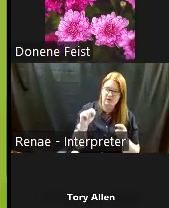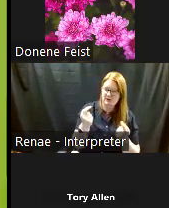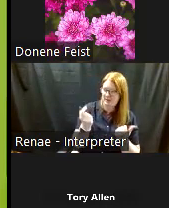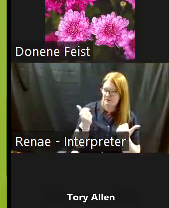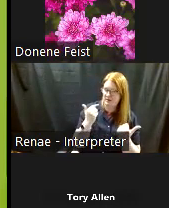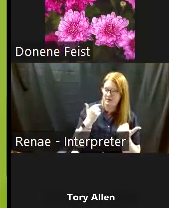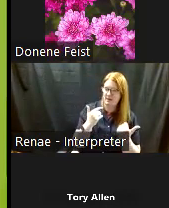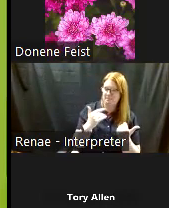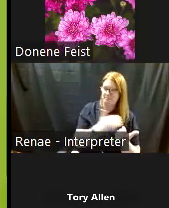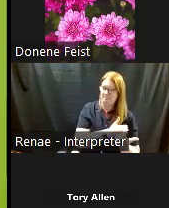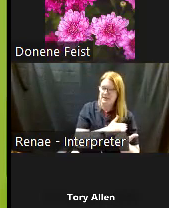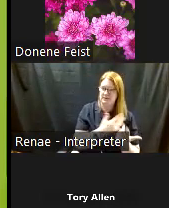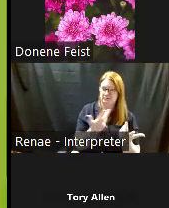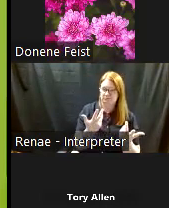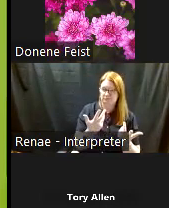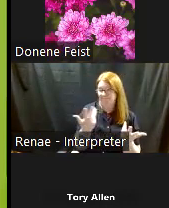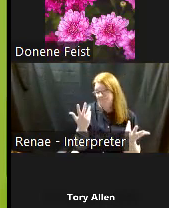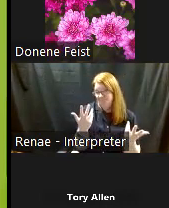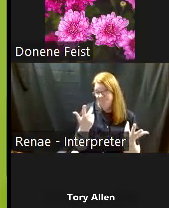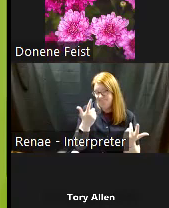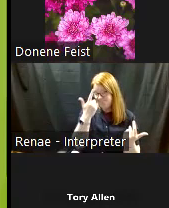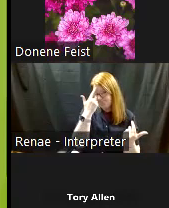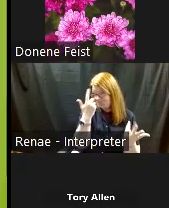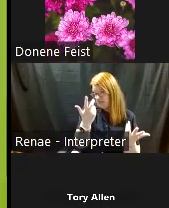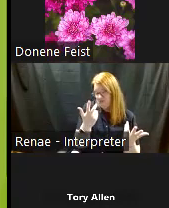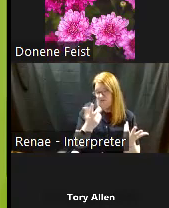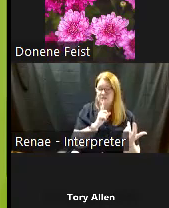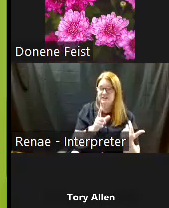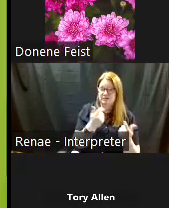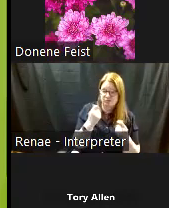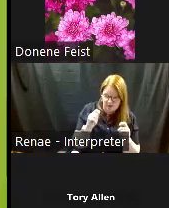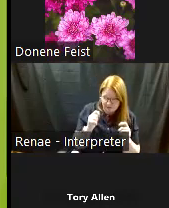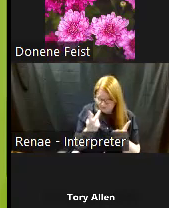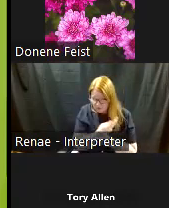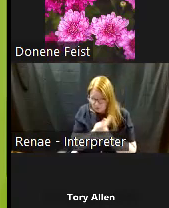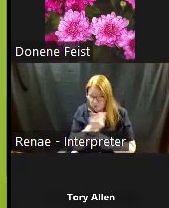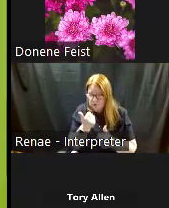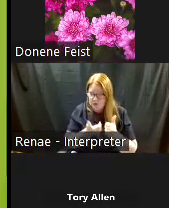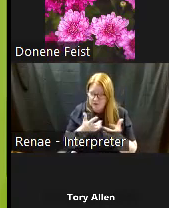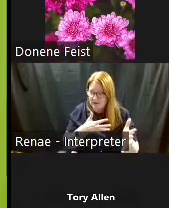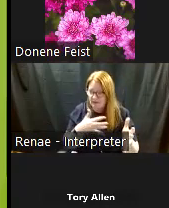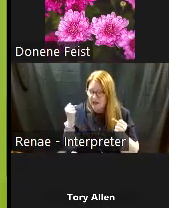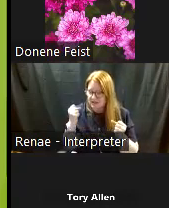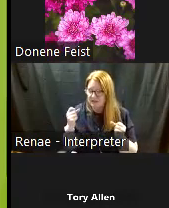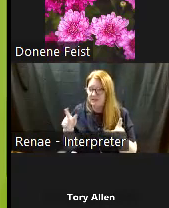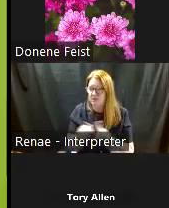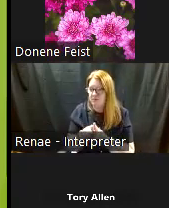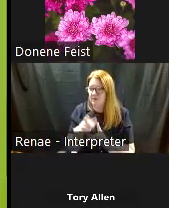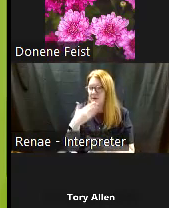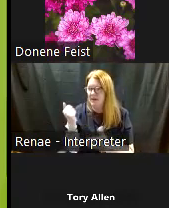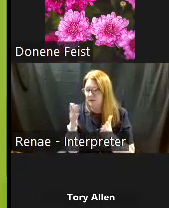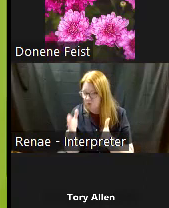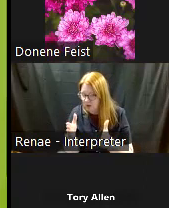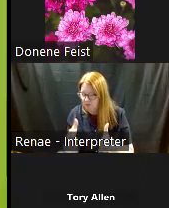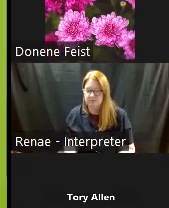artifact. No right or wrong, just whatever's going to get us the most accurate measures the most quickly. And then